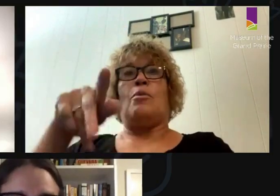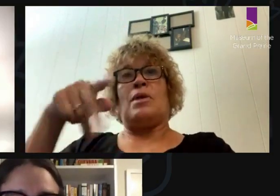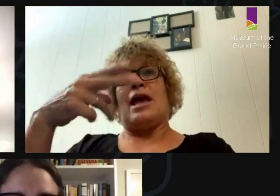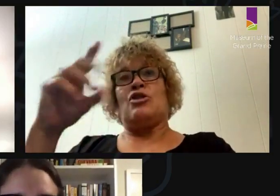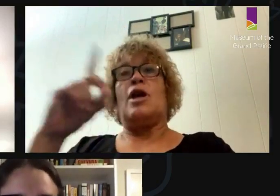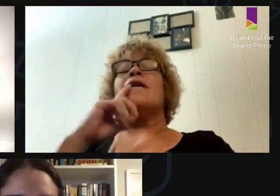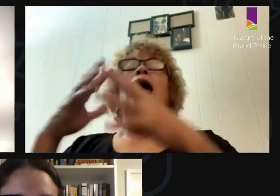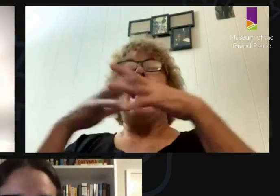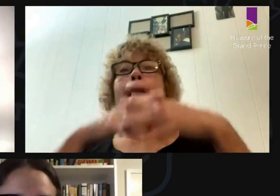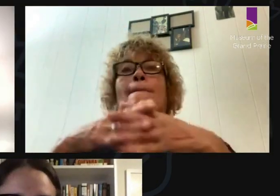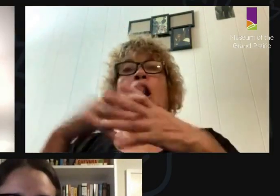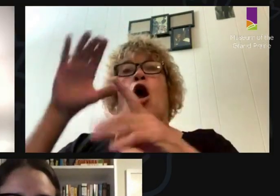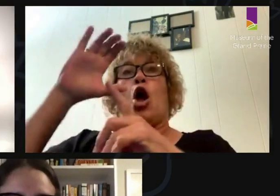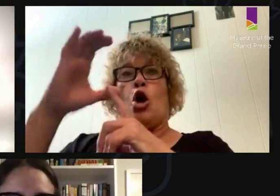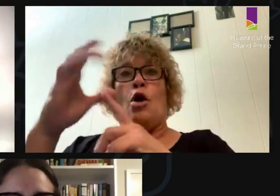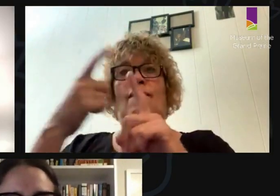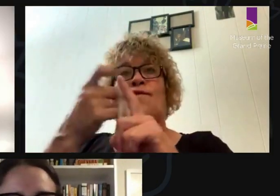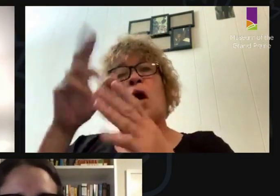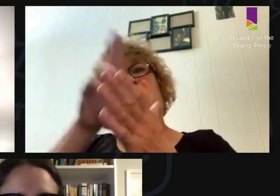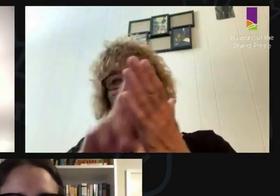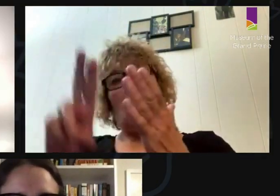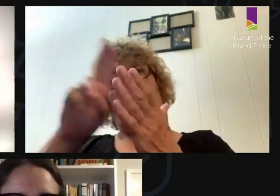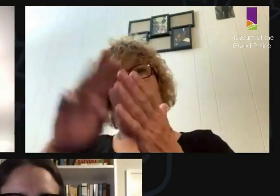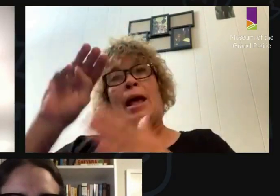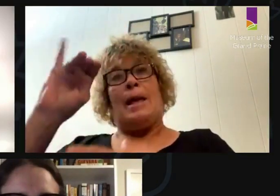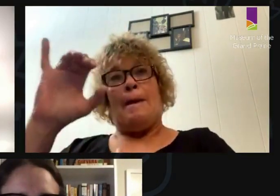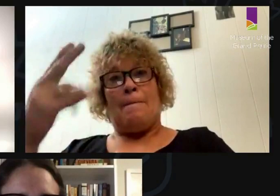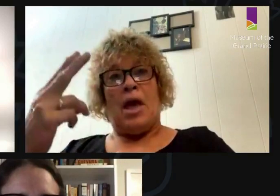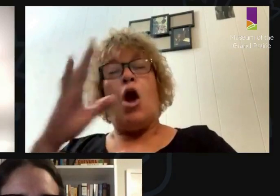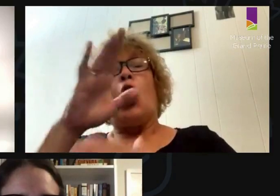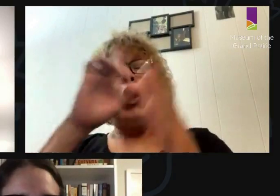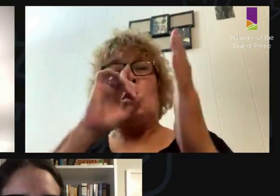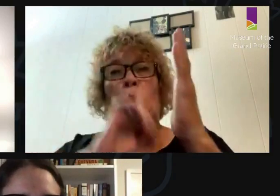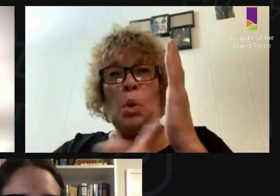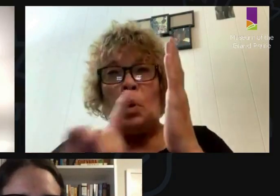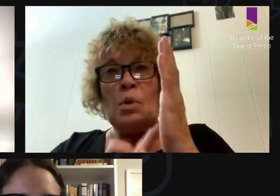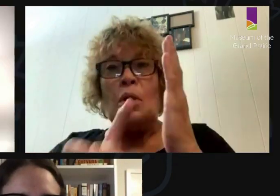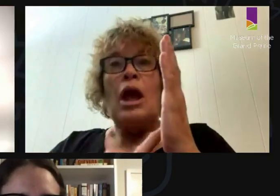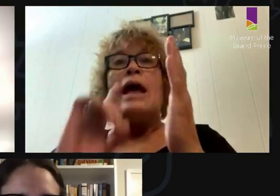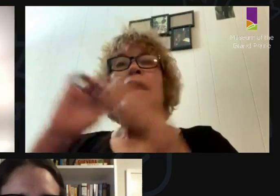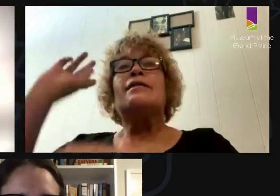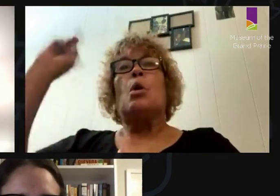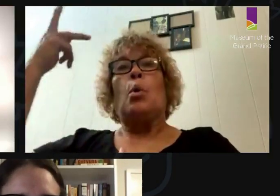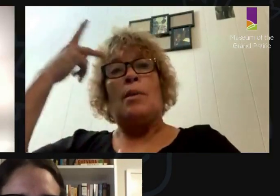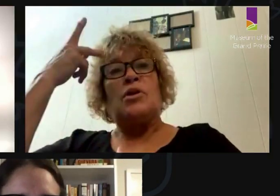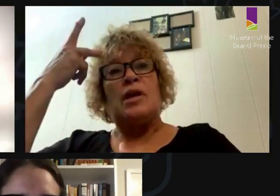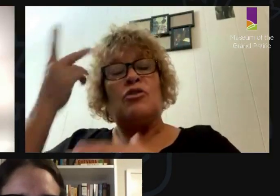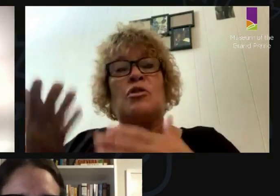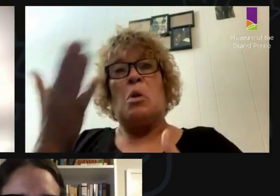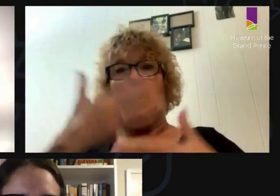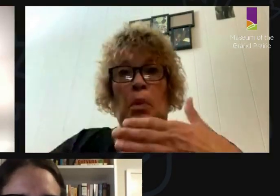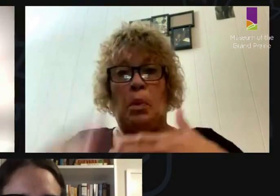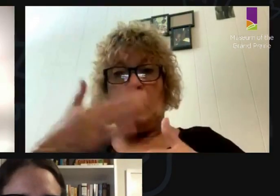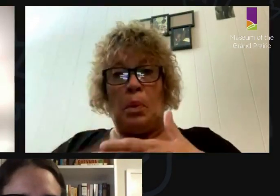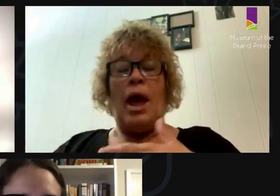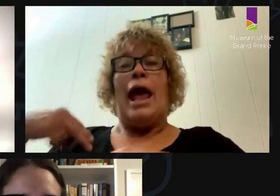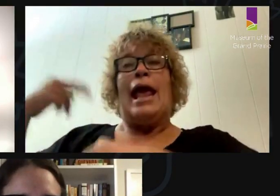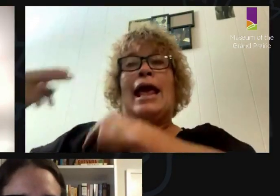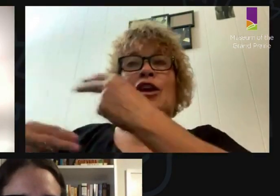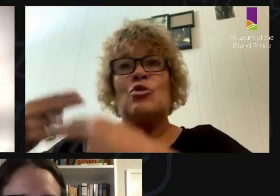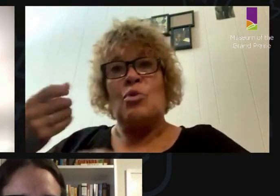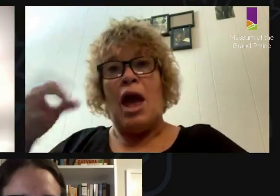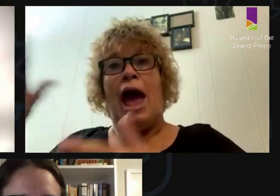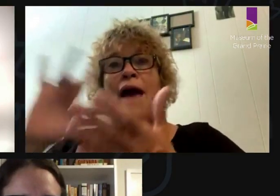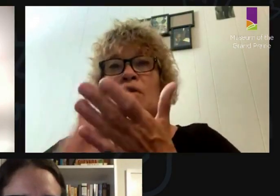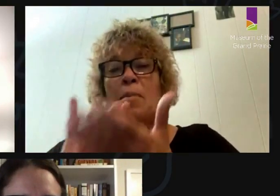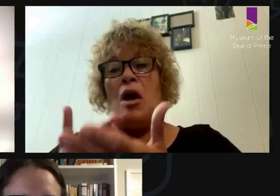culture from the University of Michigan. Her research interests include the politics of reproduction, histories of medicine, and the ways that